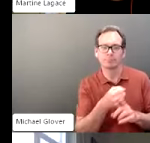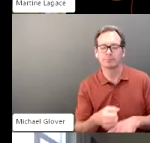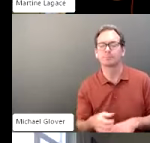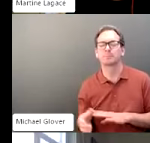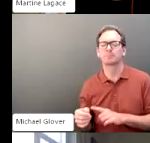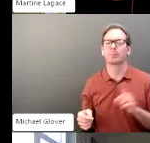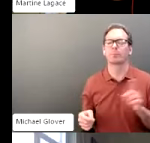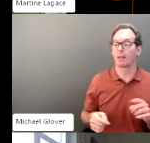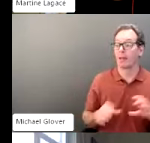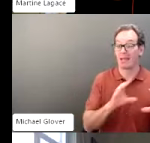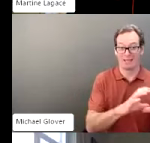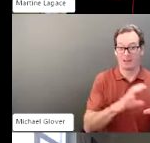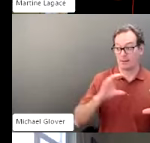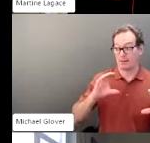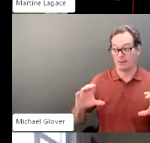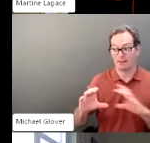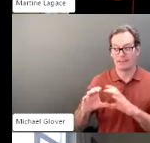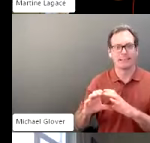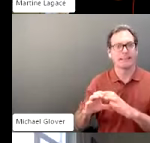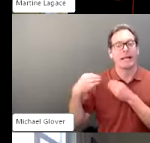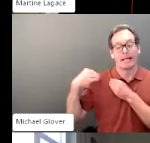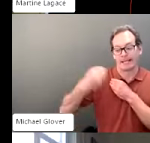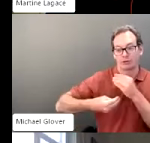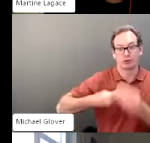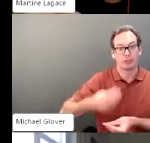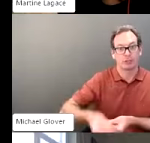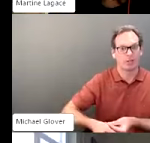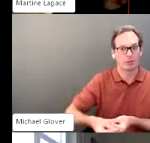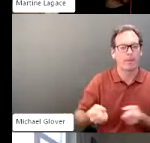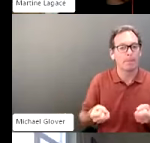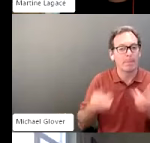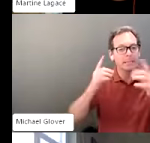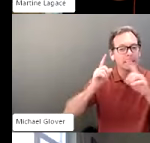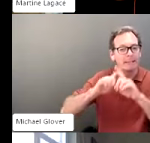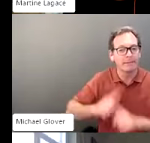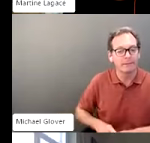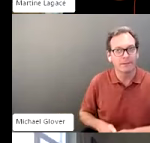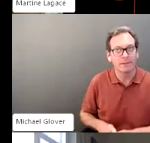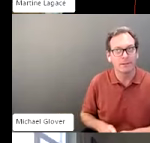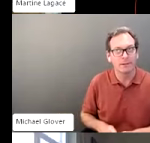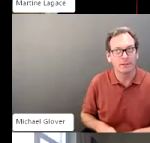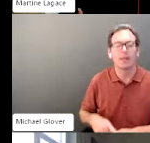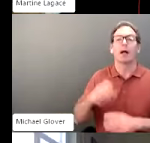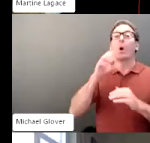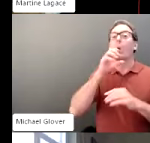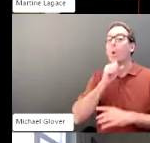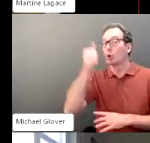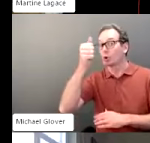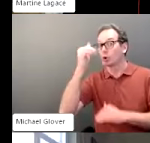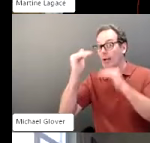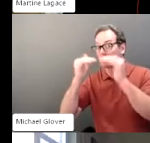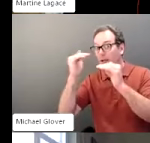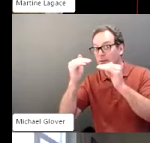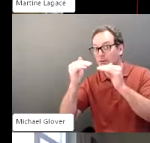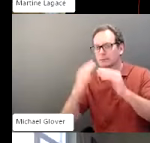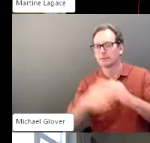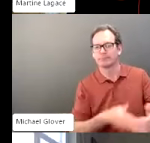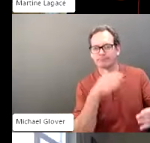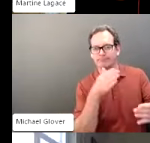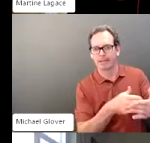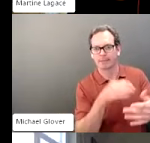subscribing to negative age-based attitudes towards older adults themselves. And sometimes we've seen this,